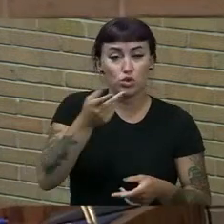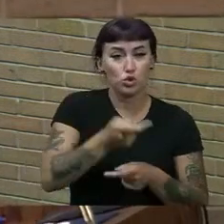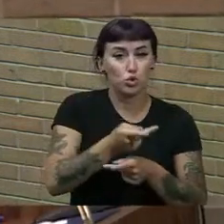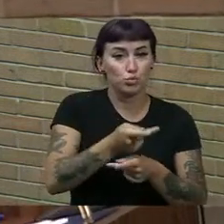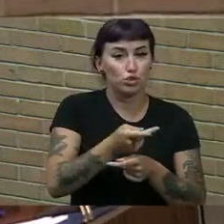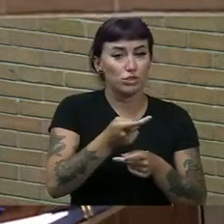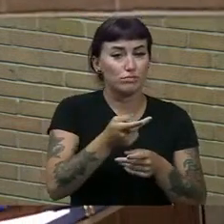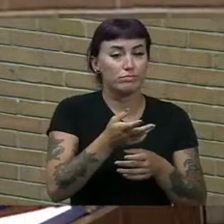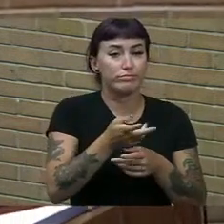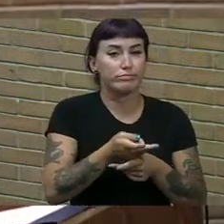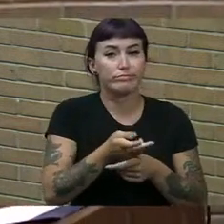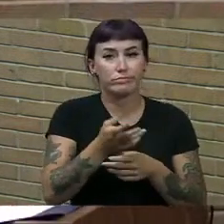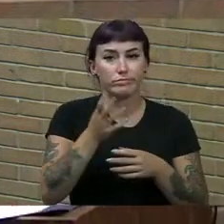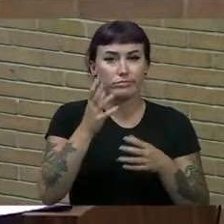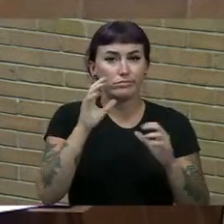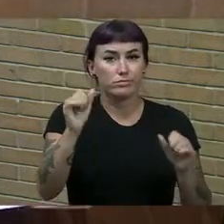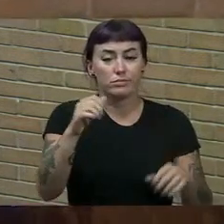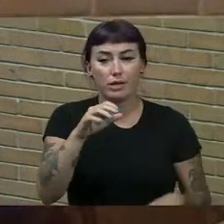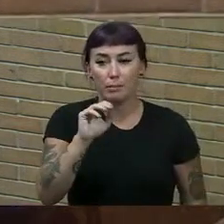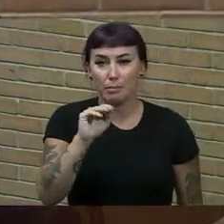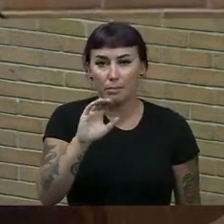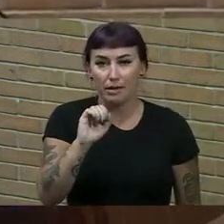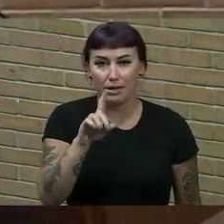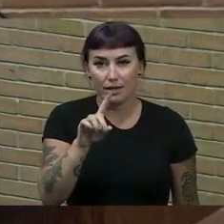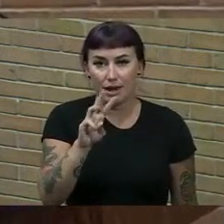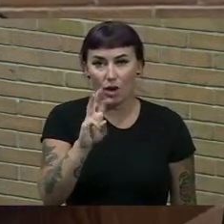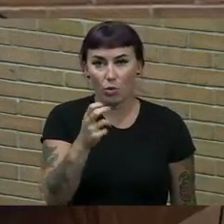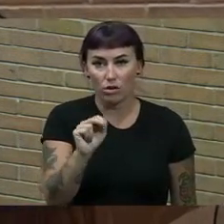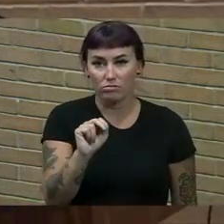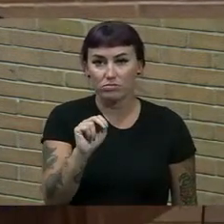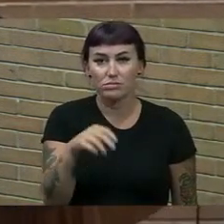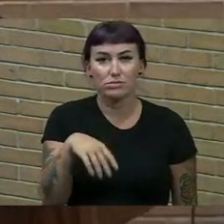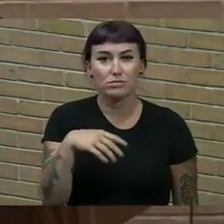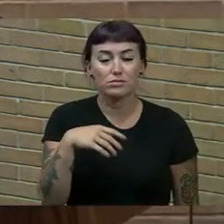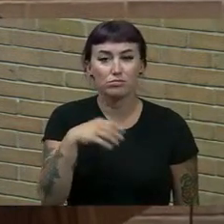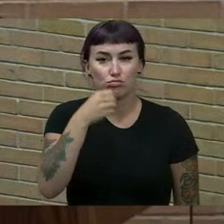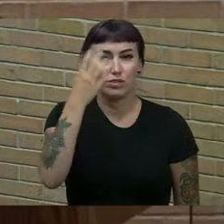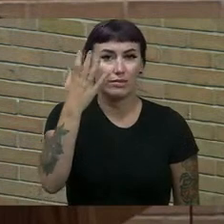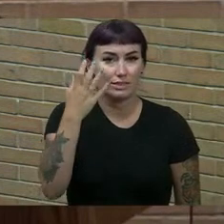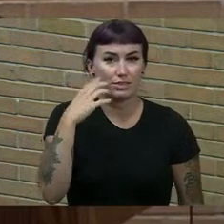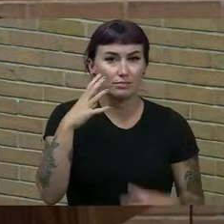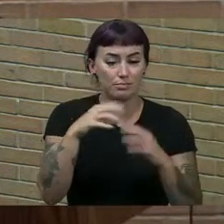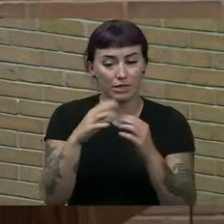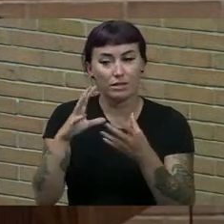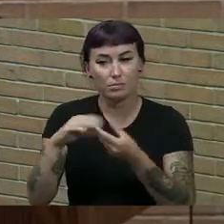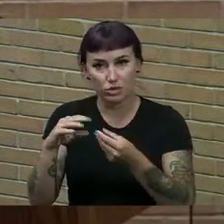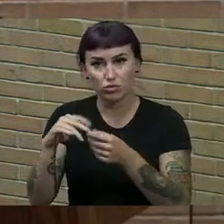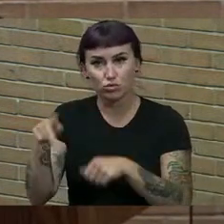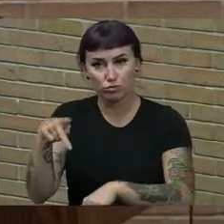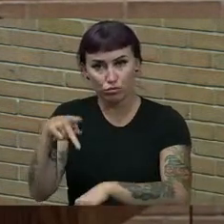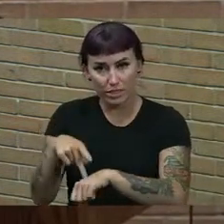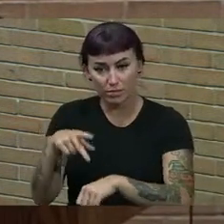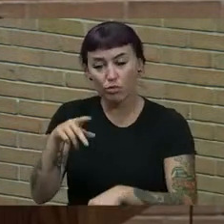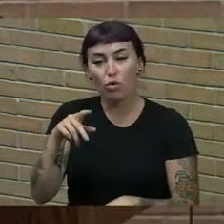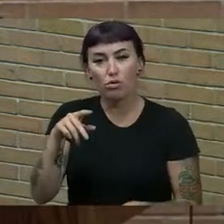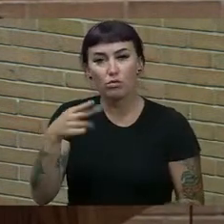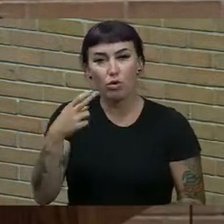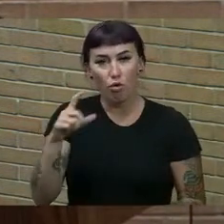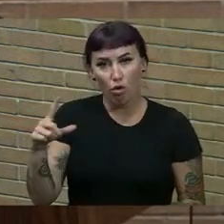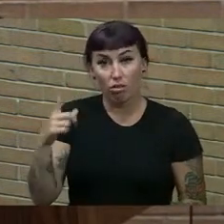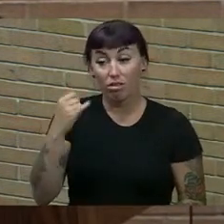McGowan's breakfast meeting, and I mentioned it to Principal Tom Hall. Wouldn't it be great